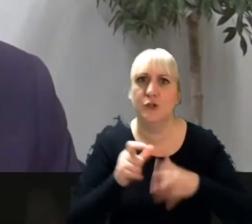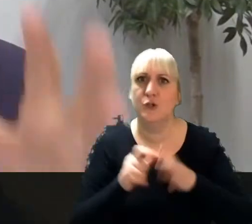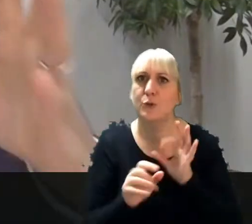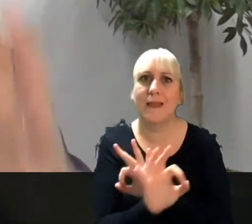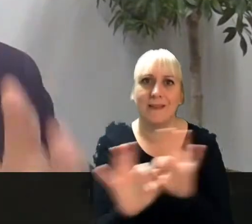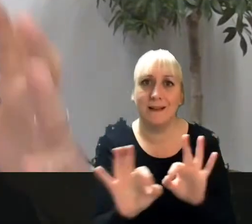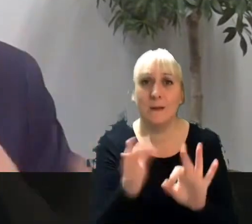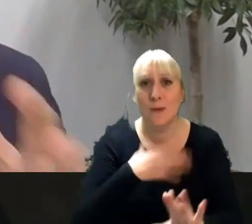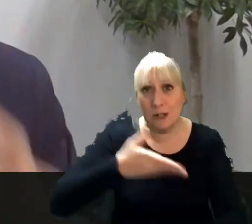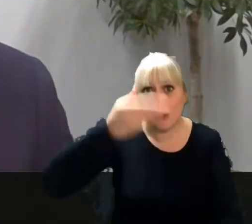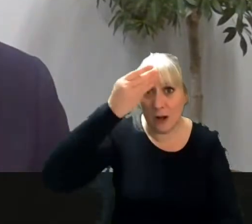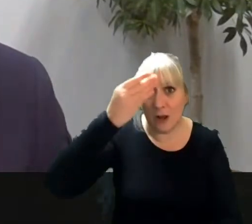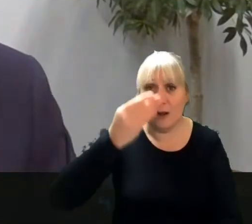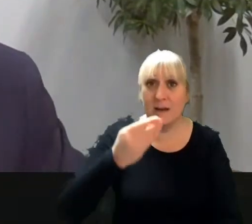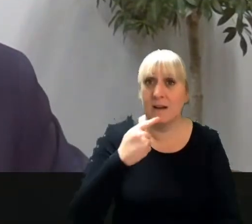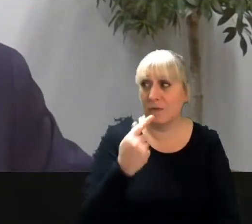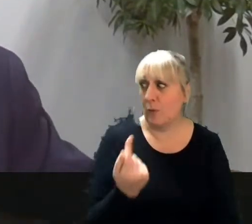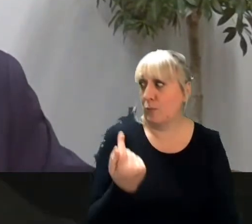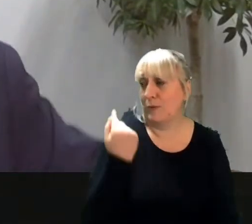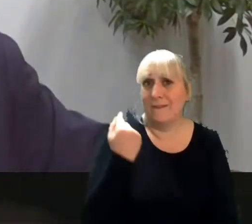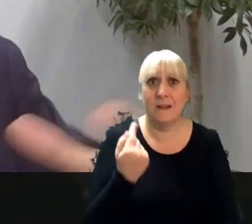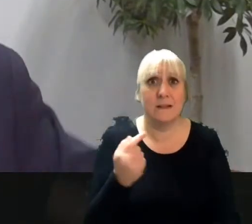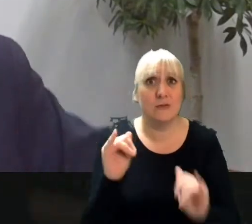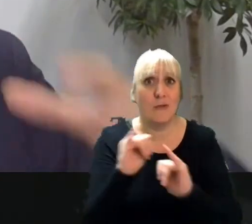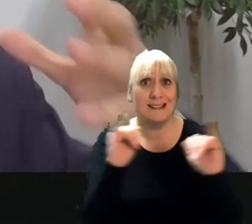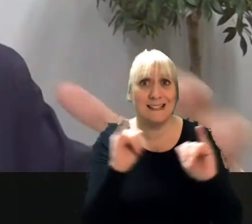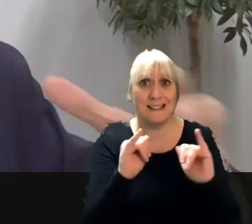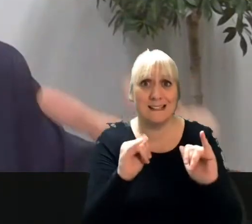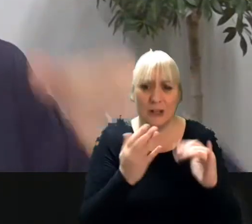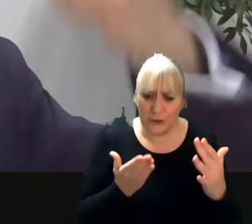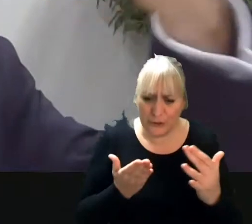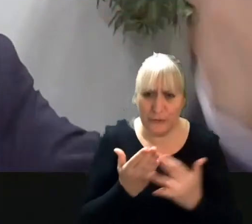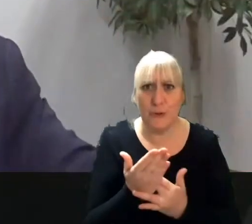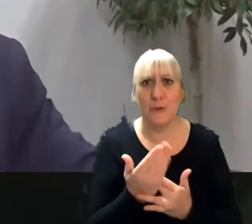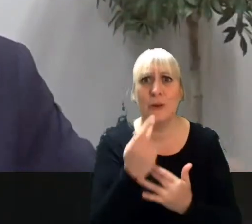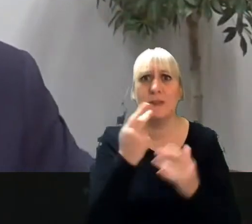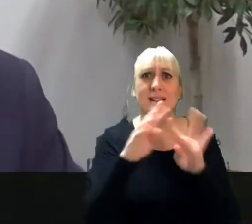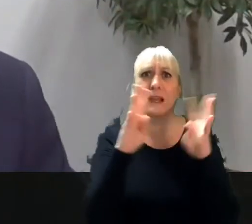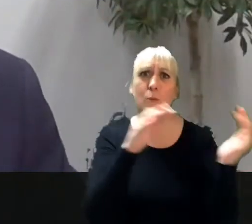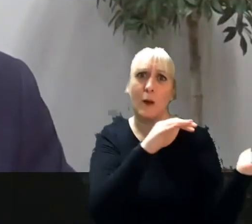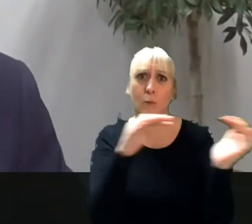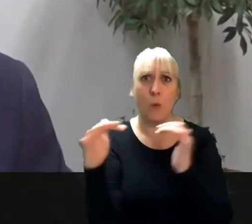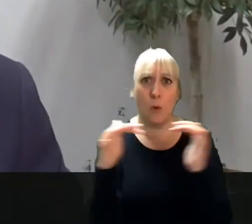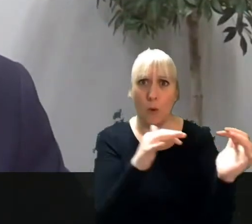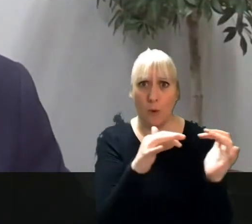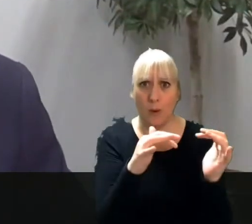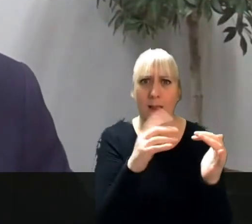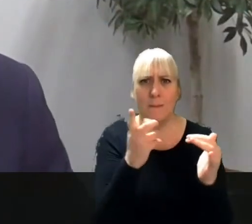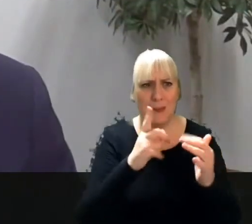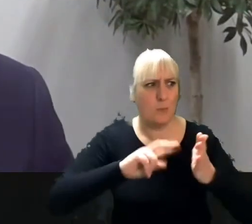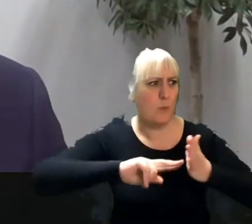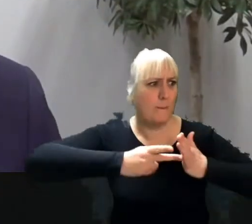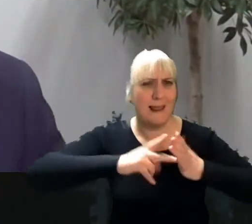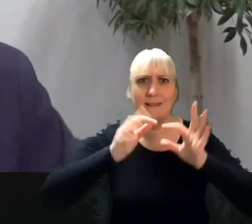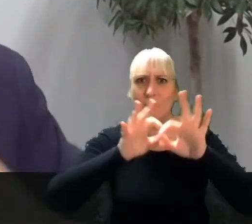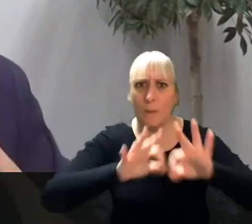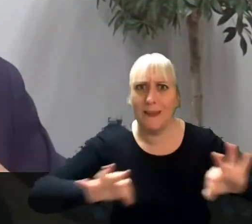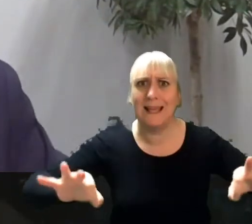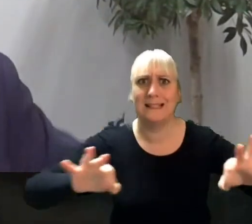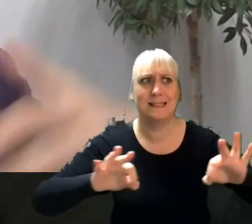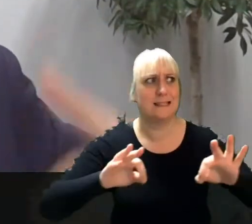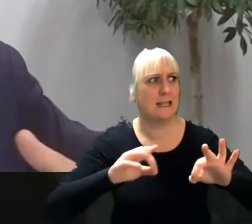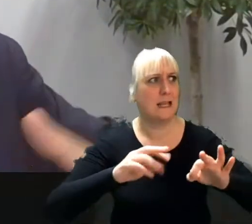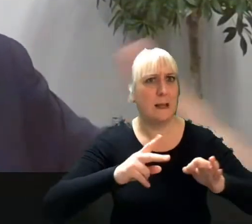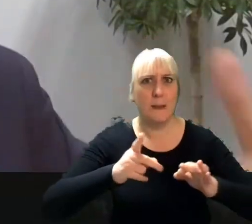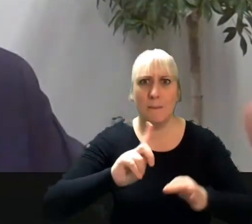World War, during the Second World War, there were wise politicians planning for the peace, planning for what happens with recovery. And that's what I've